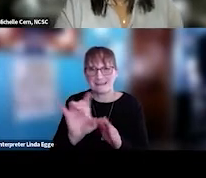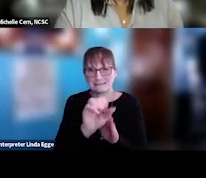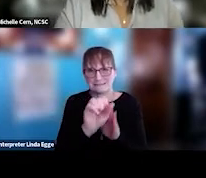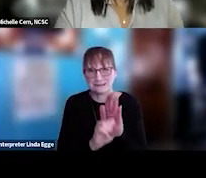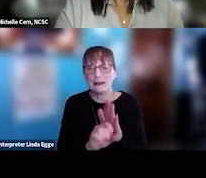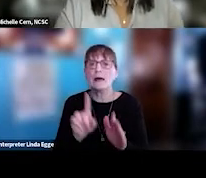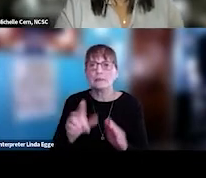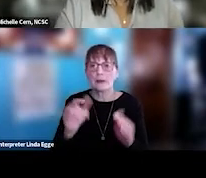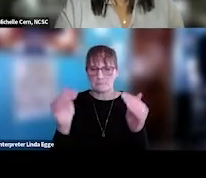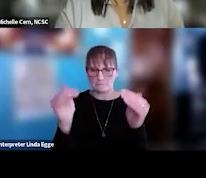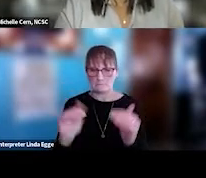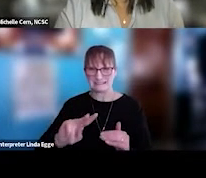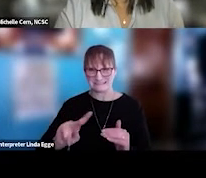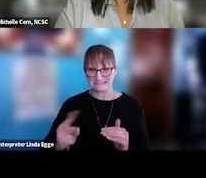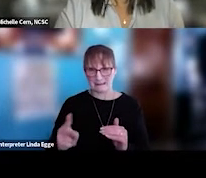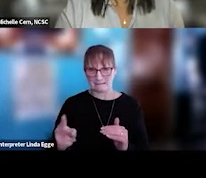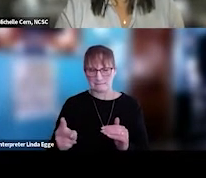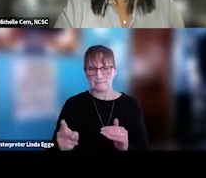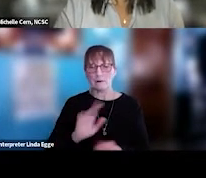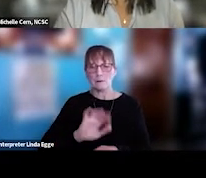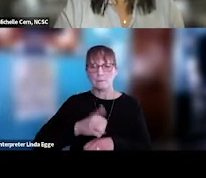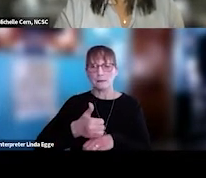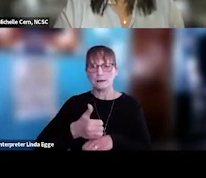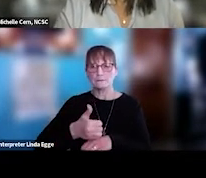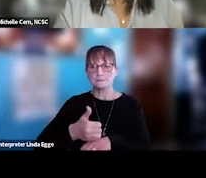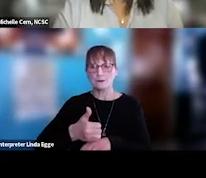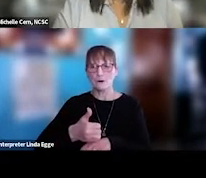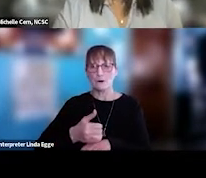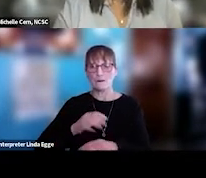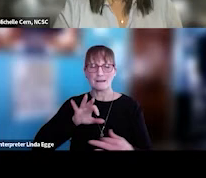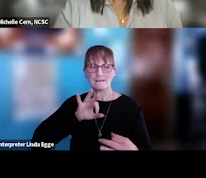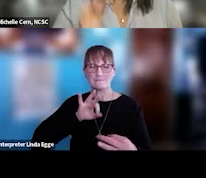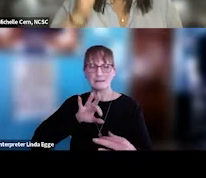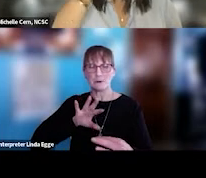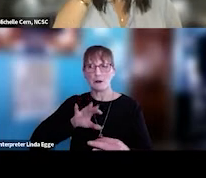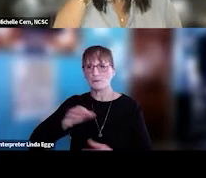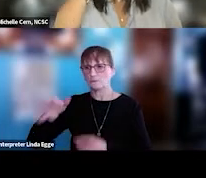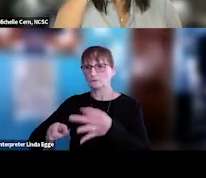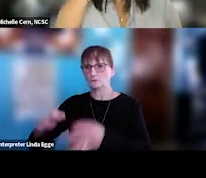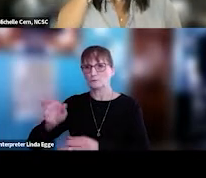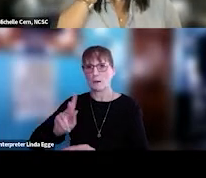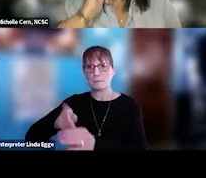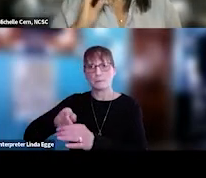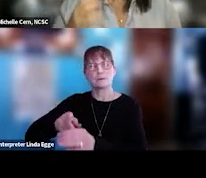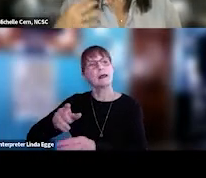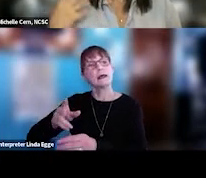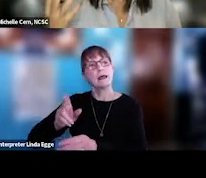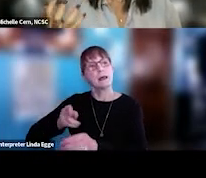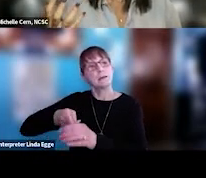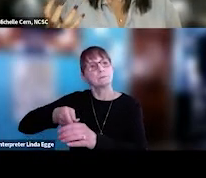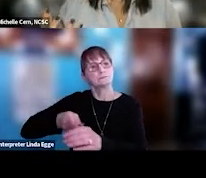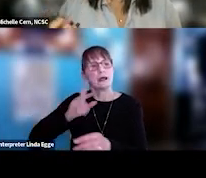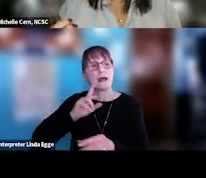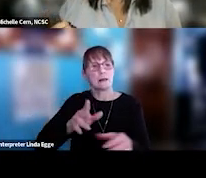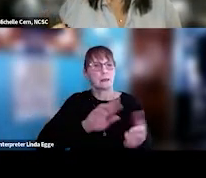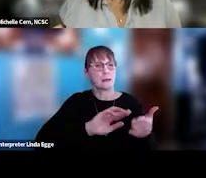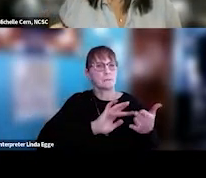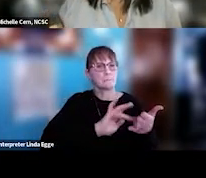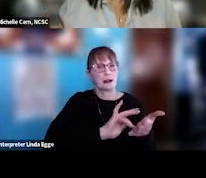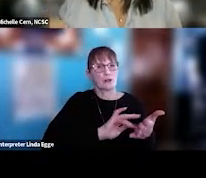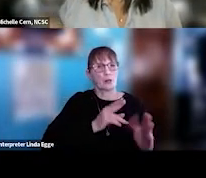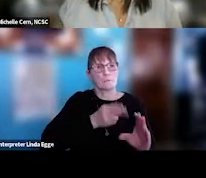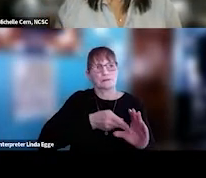second set based on feedback of judicial participants and medical participants and those of us who